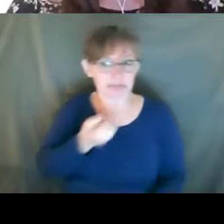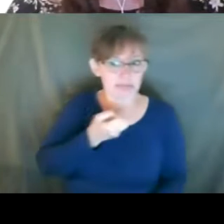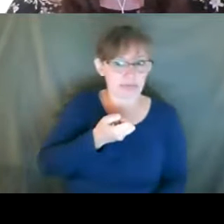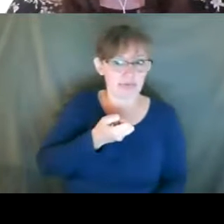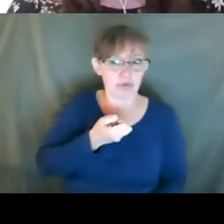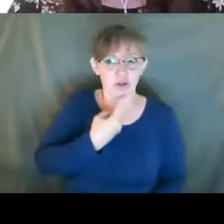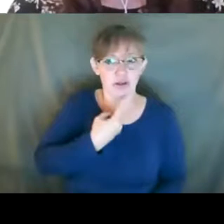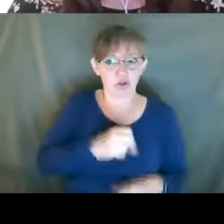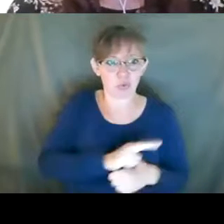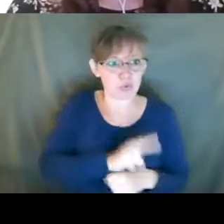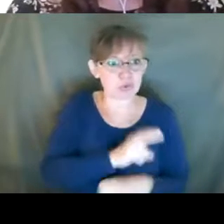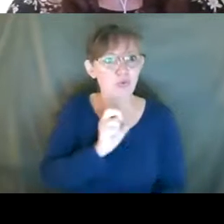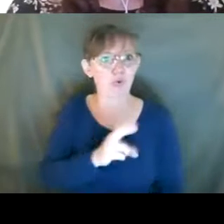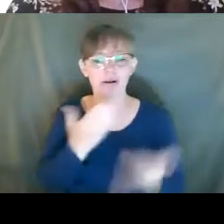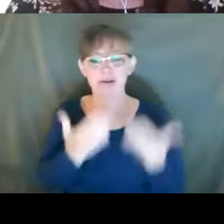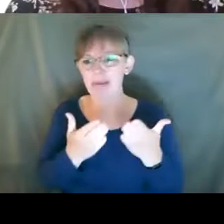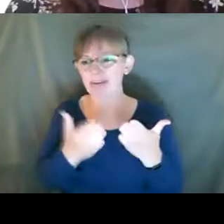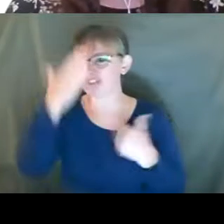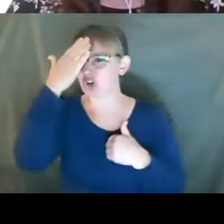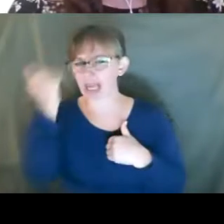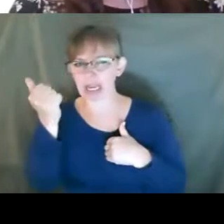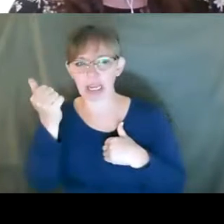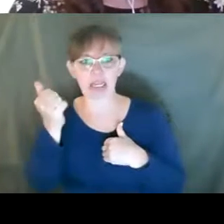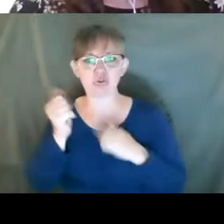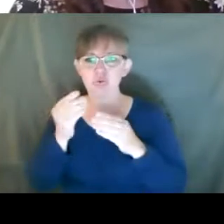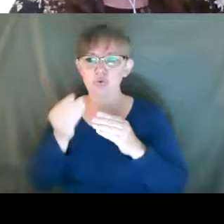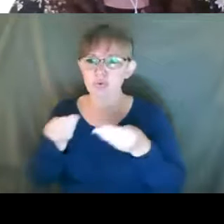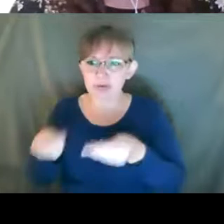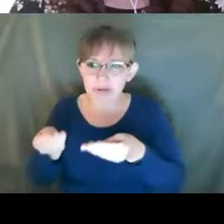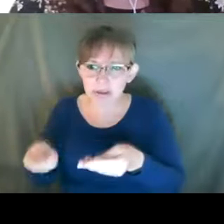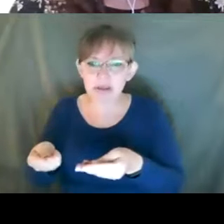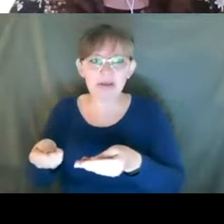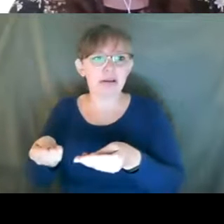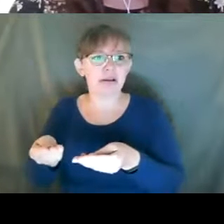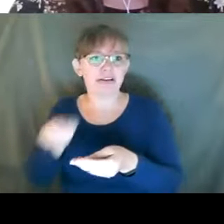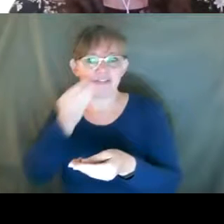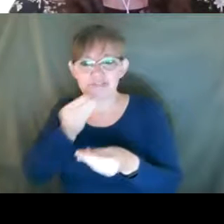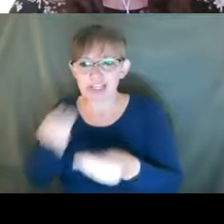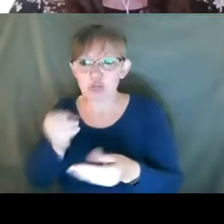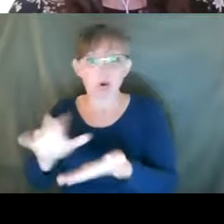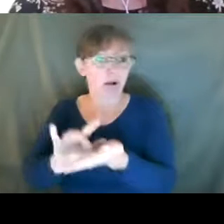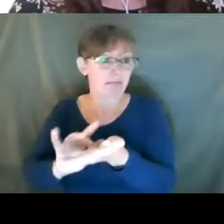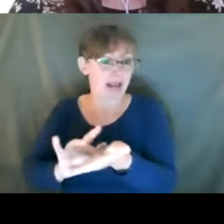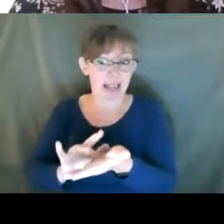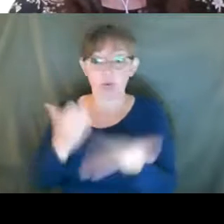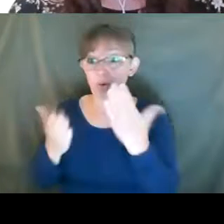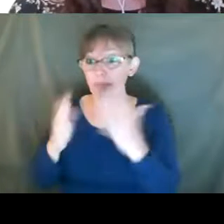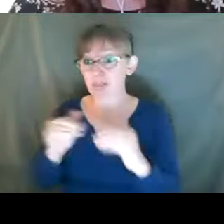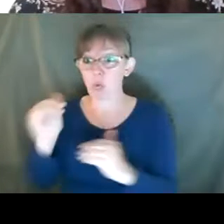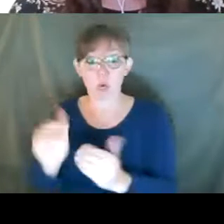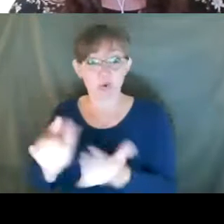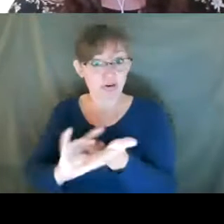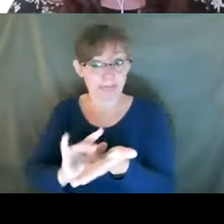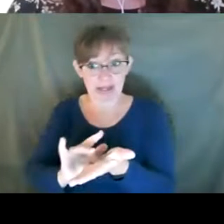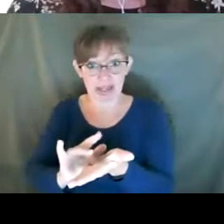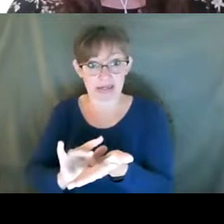or change their patient. Perhaps they over-medicate their patient to make it easier for them to take care of